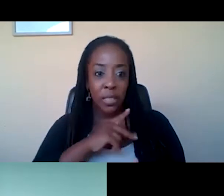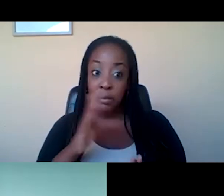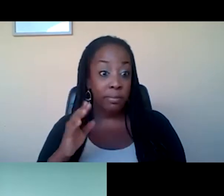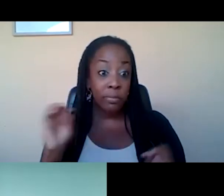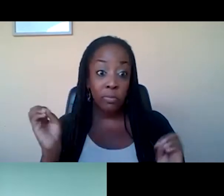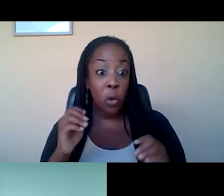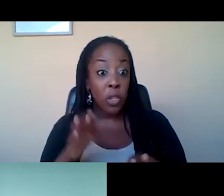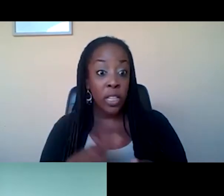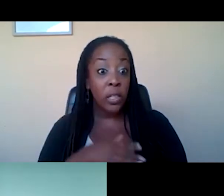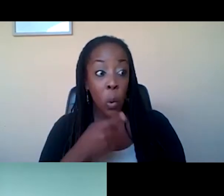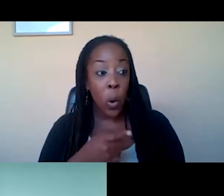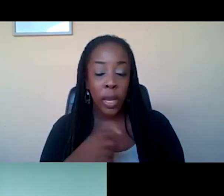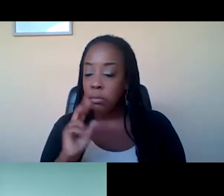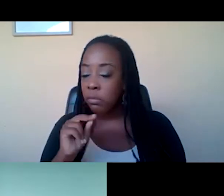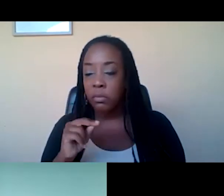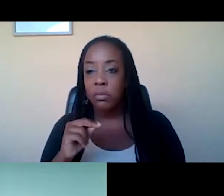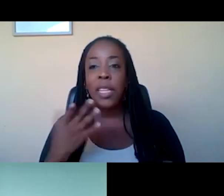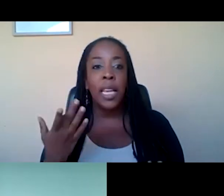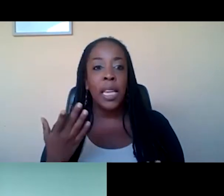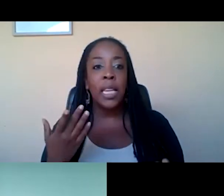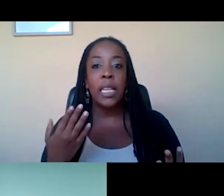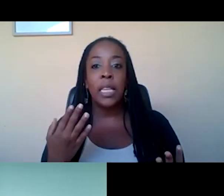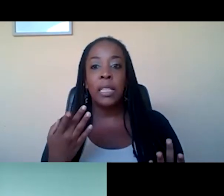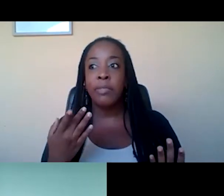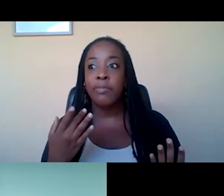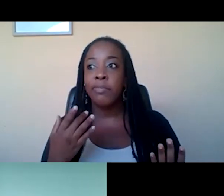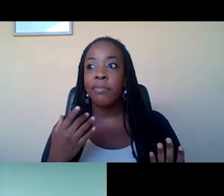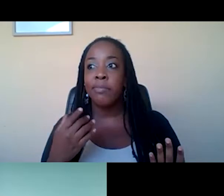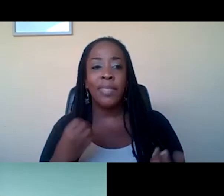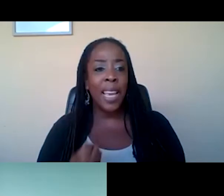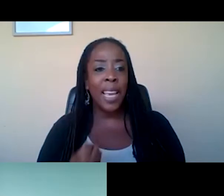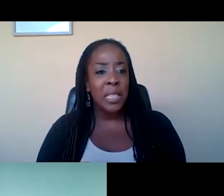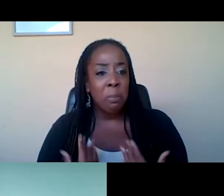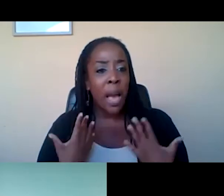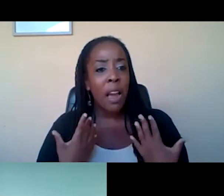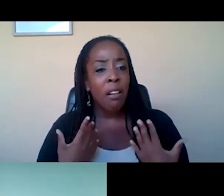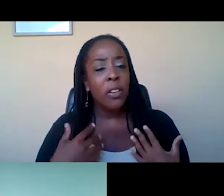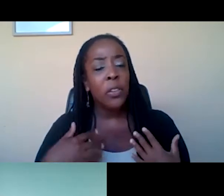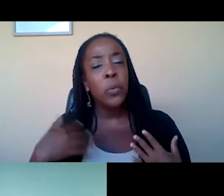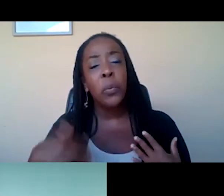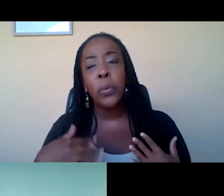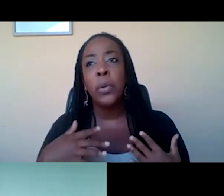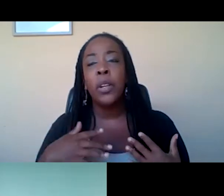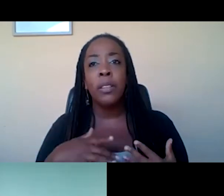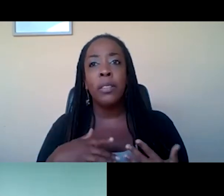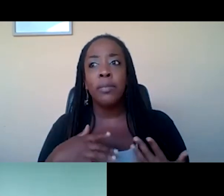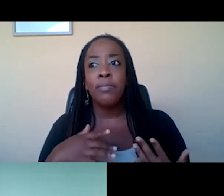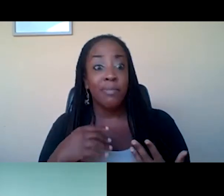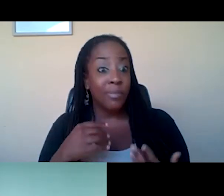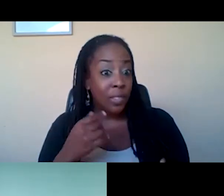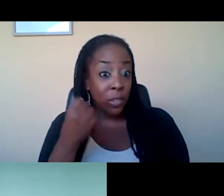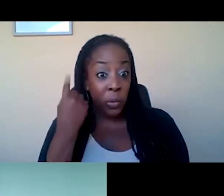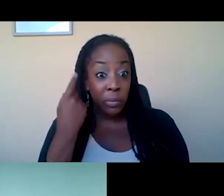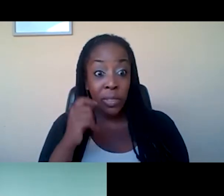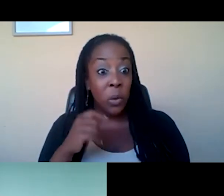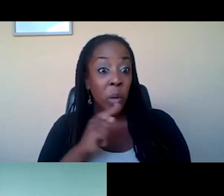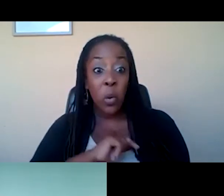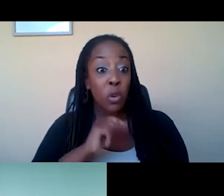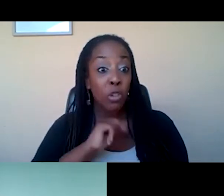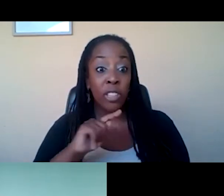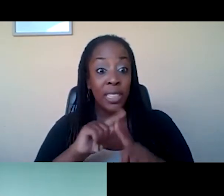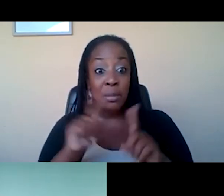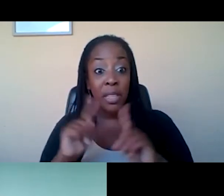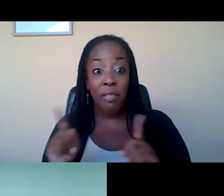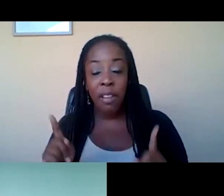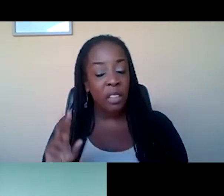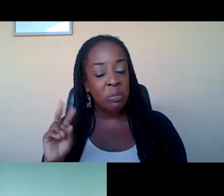and pulls us to be better and inspire us. And to tell you the truth, he's not treated any differently. And